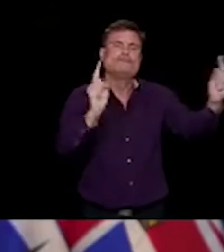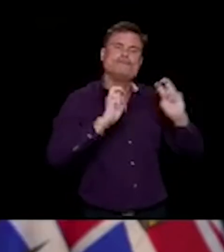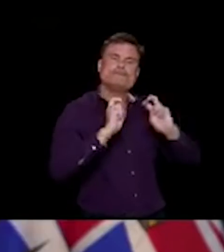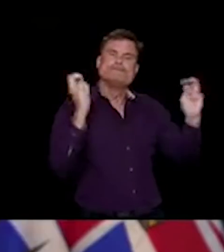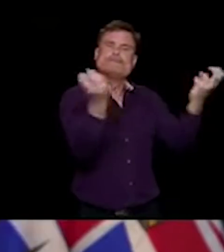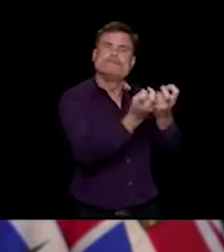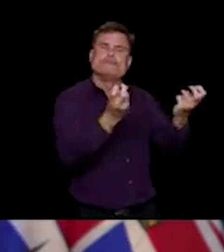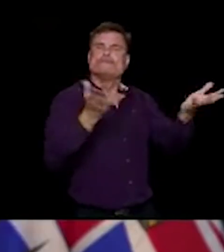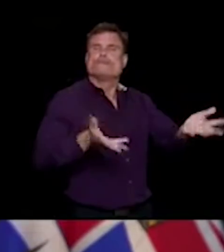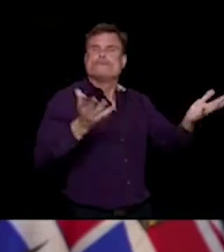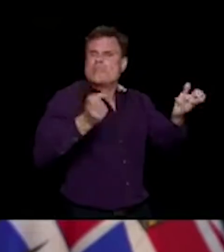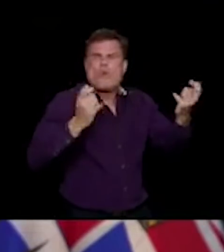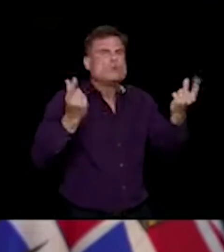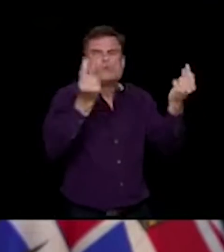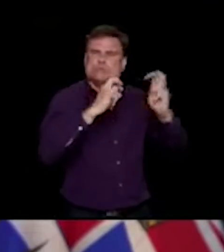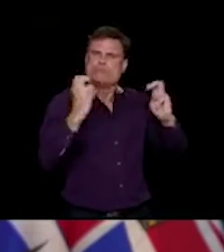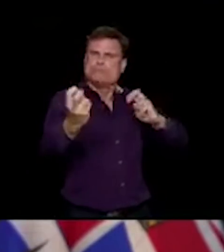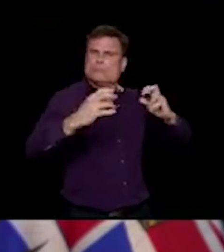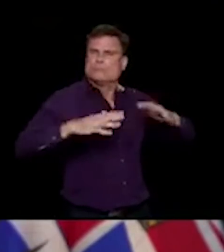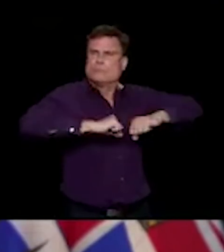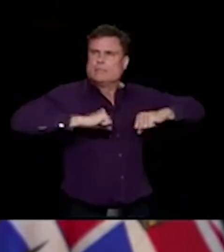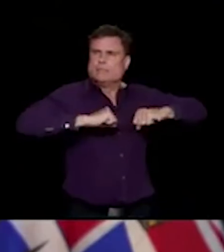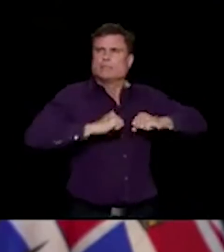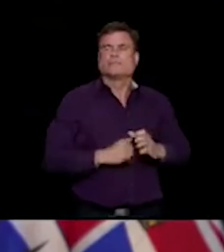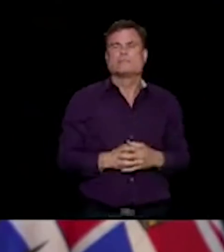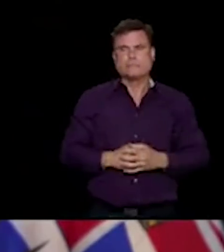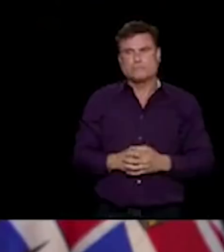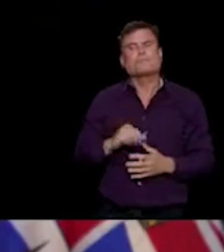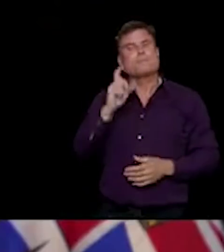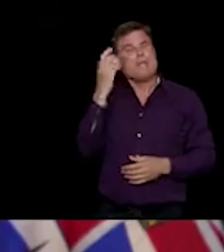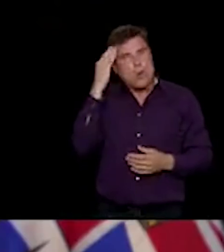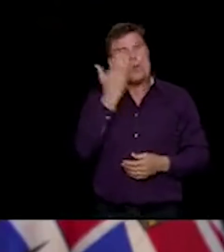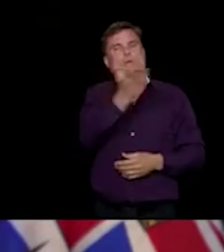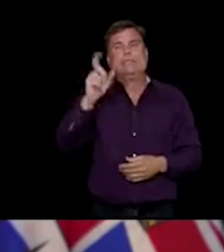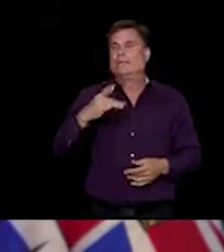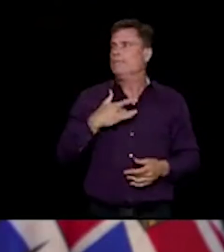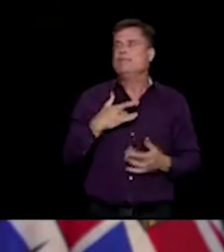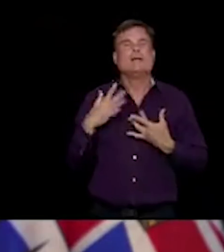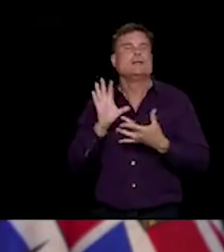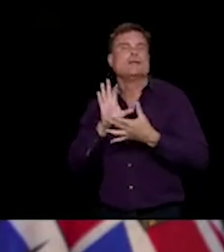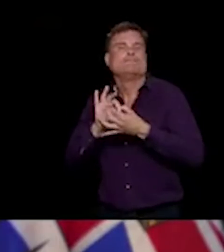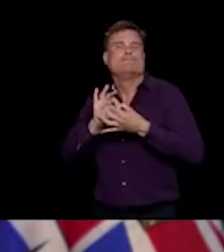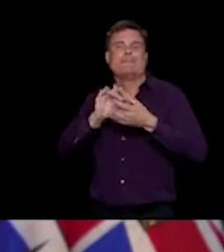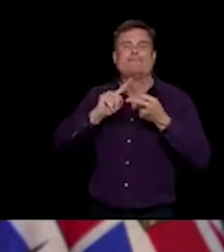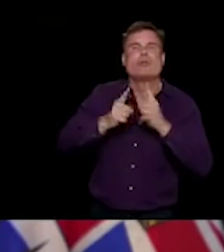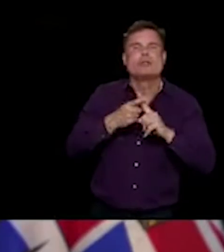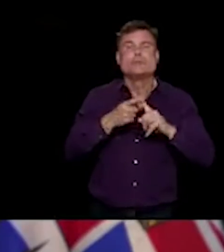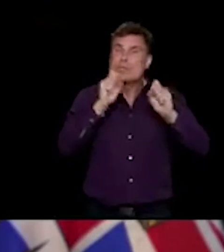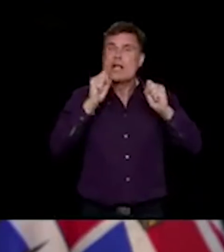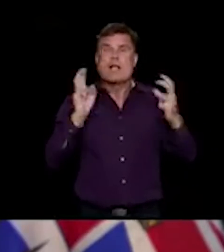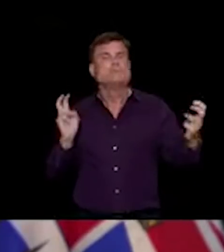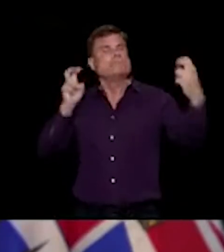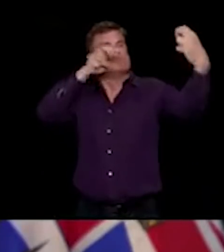strong social connections. And that is something that we have been able to do in really innovative ways across the province. And we saw that